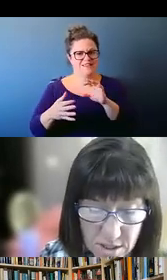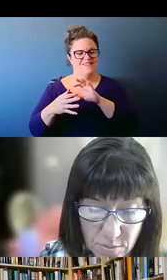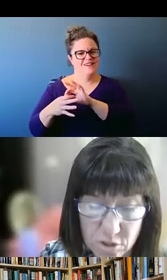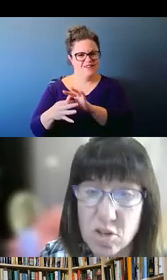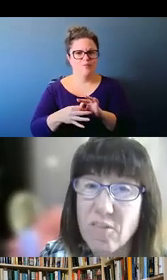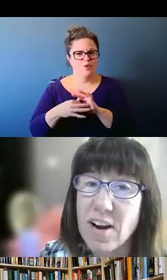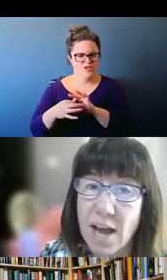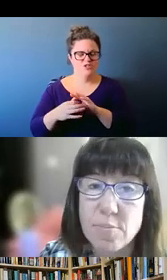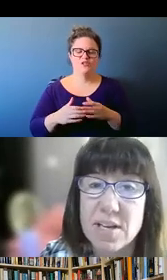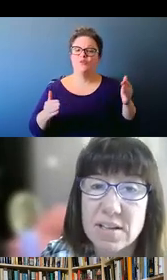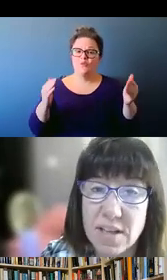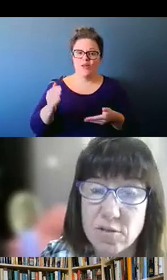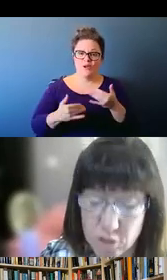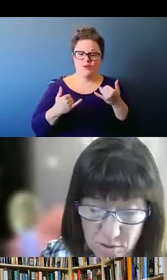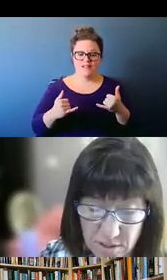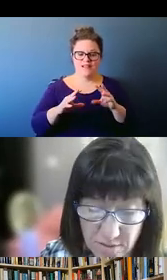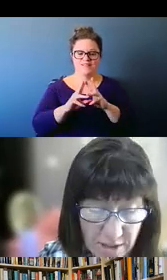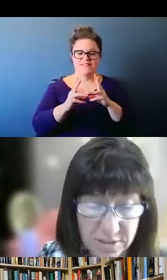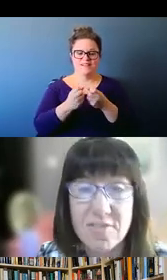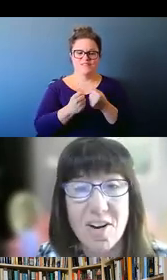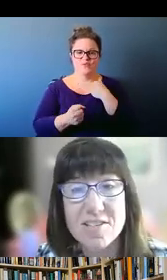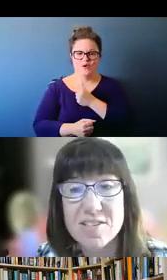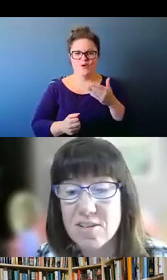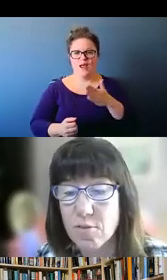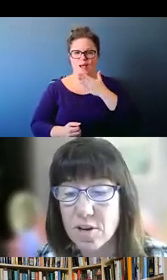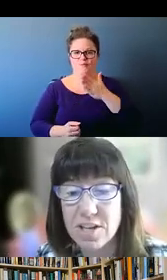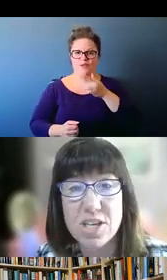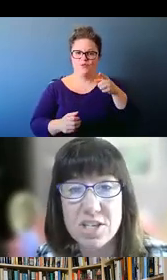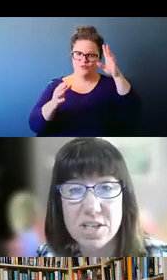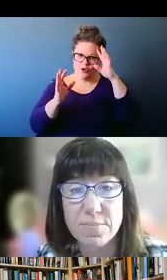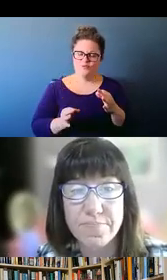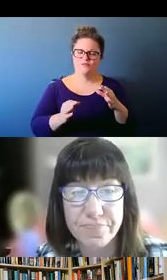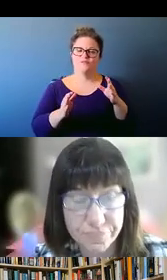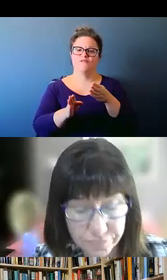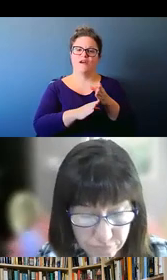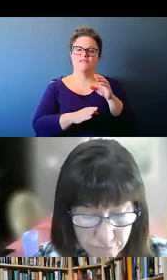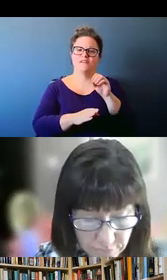session. We're so very happy that you've chosen the Faculty of Arts for your education.